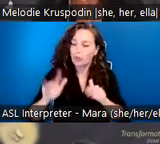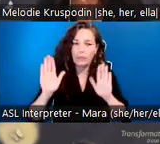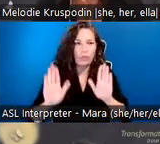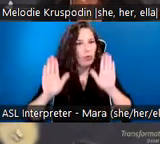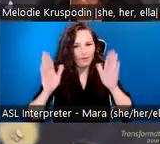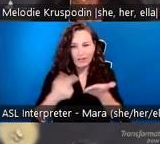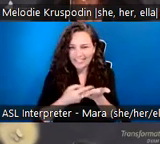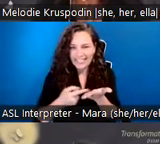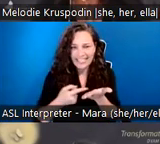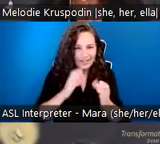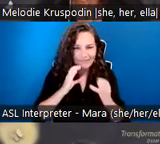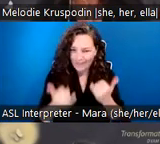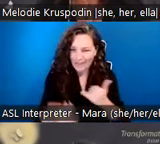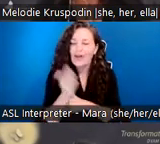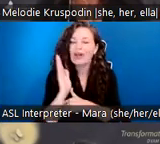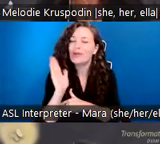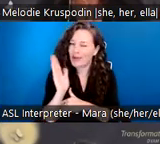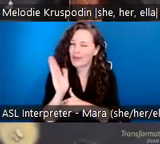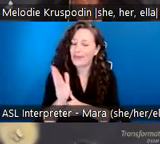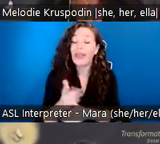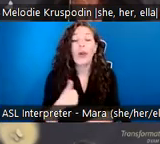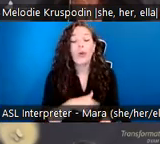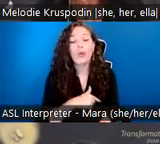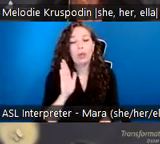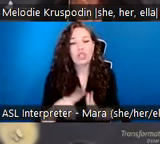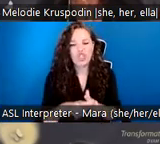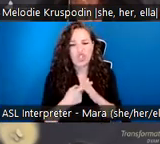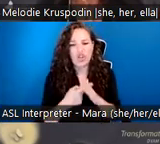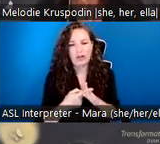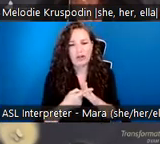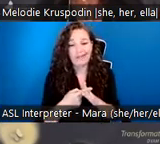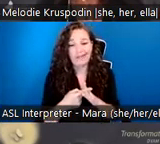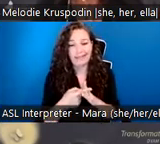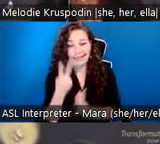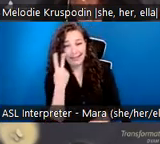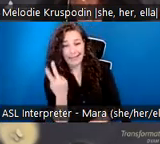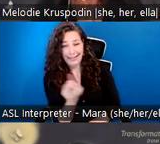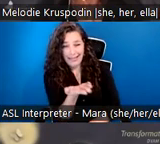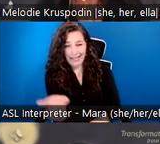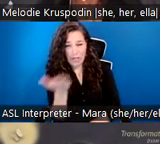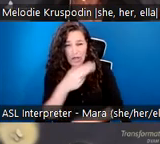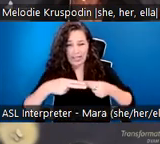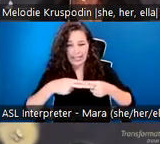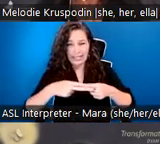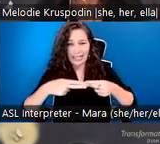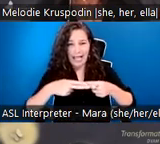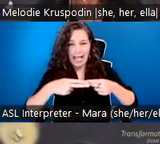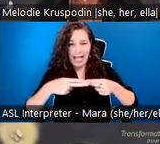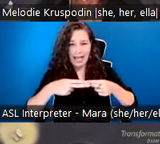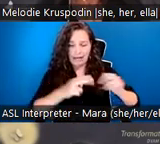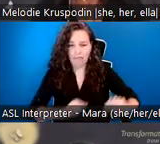So just to get us started, I wanted to show you this slide about our control panel.